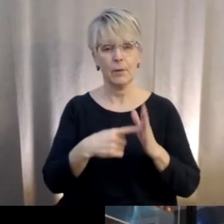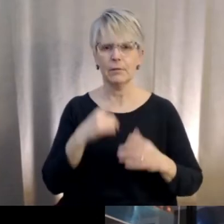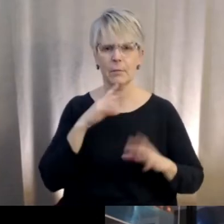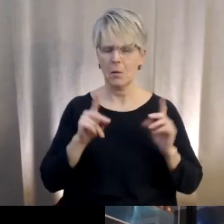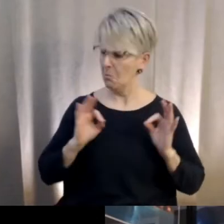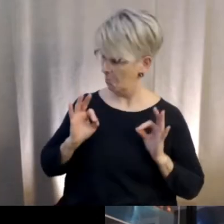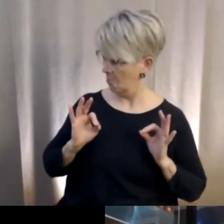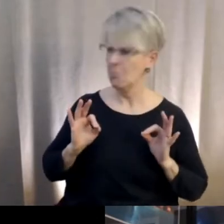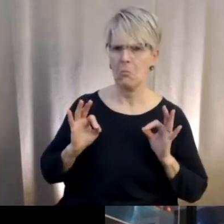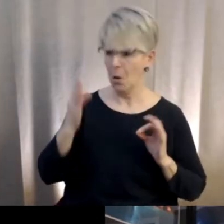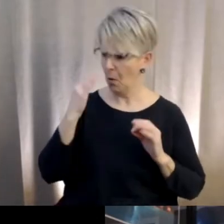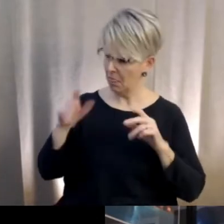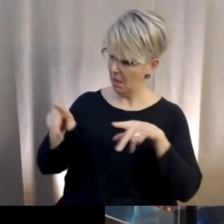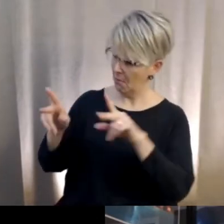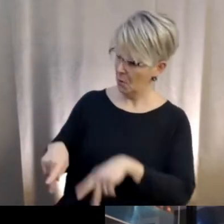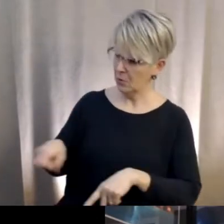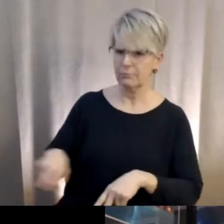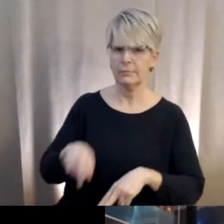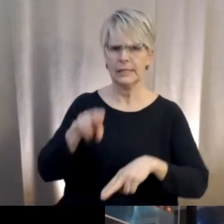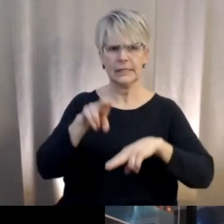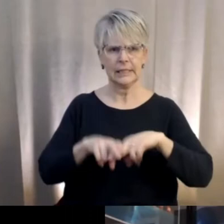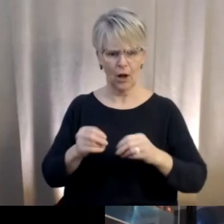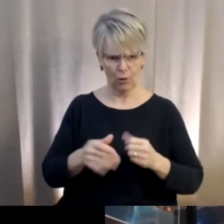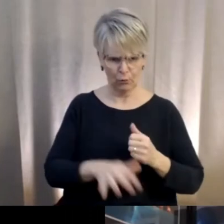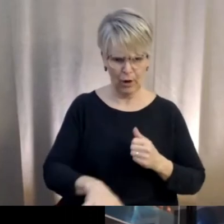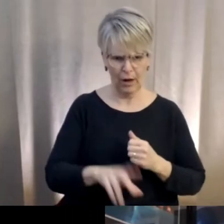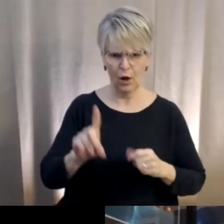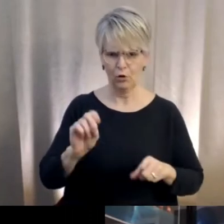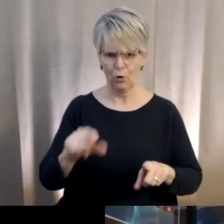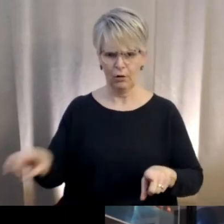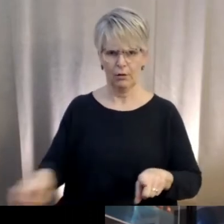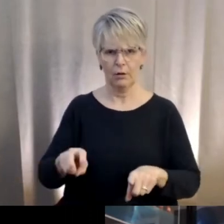on here? Why is this person sitting on the ground and their dog is like